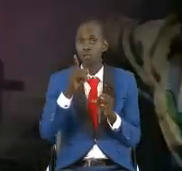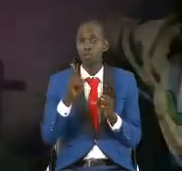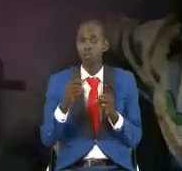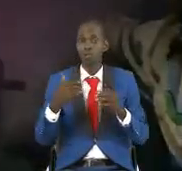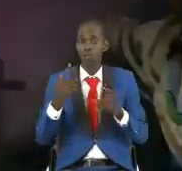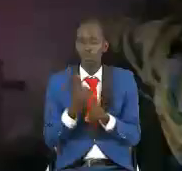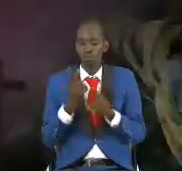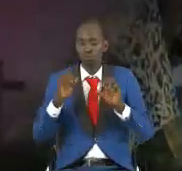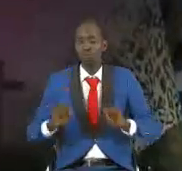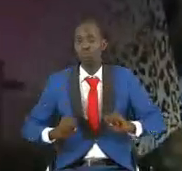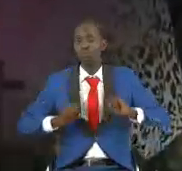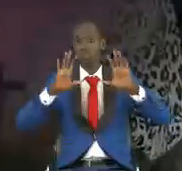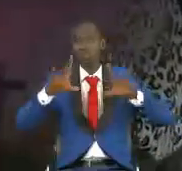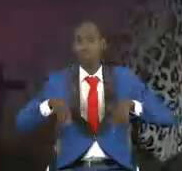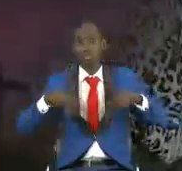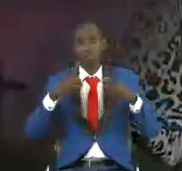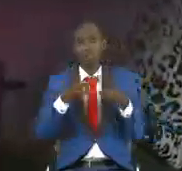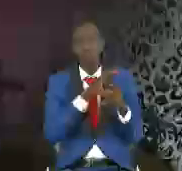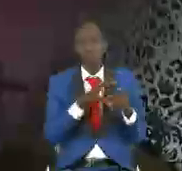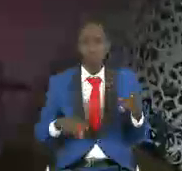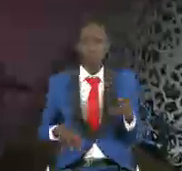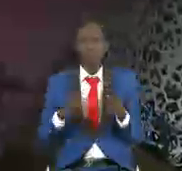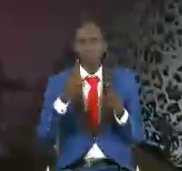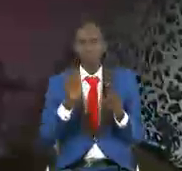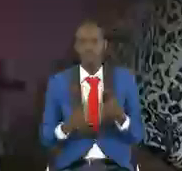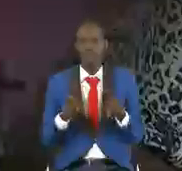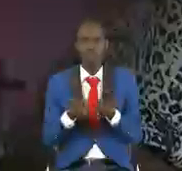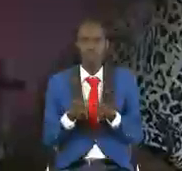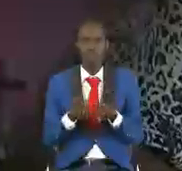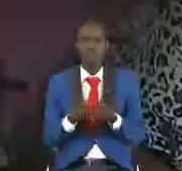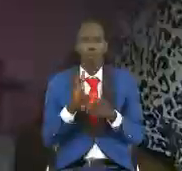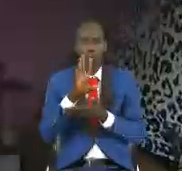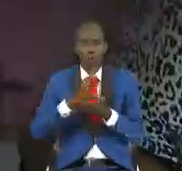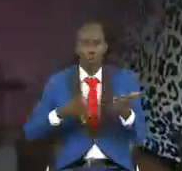link just there on your television.